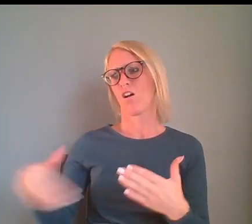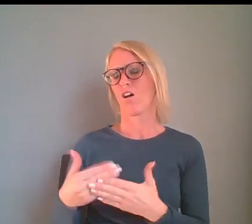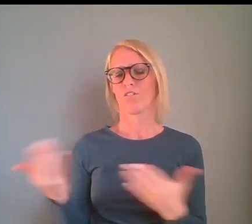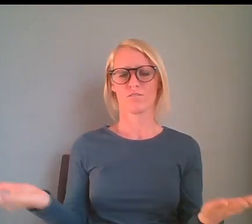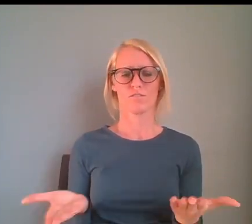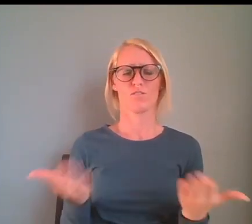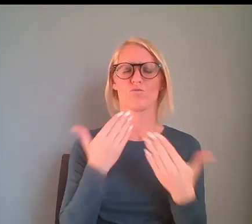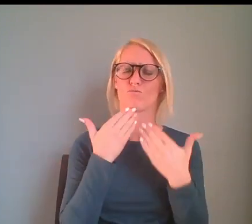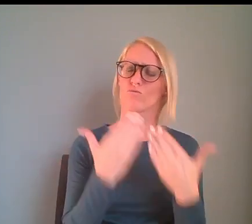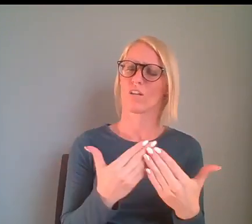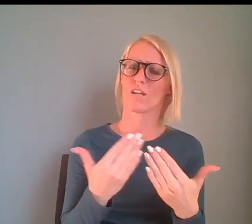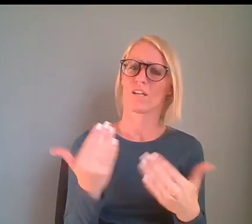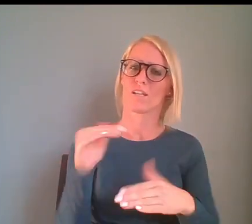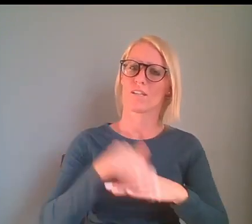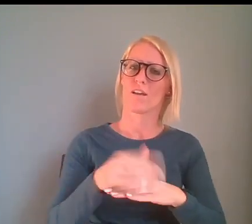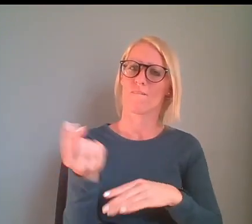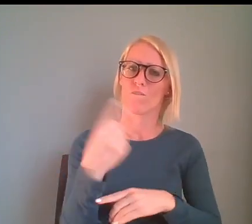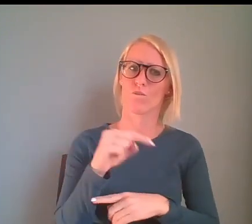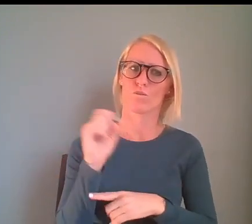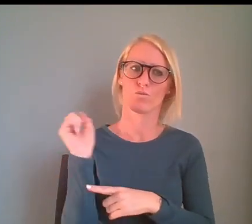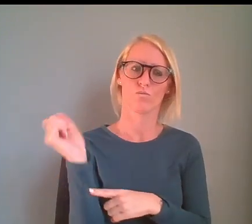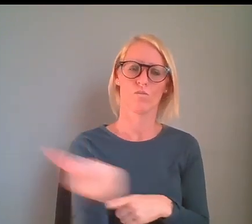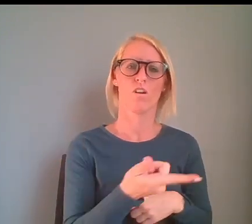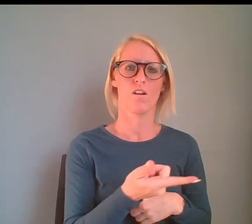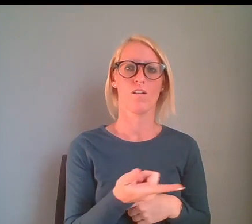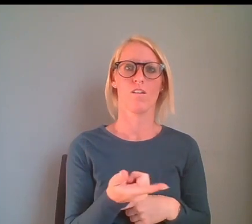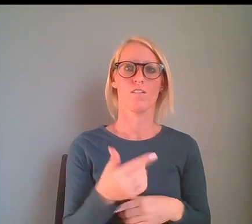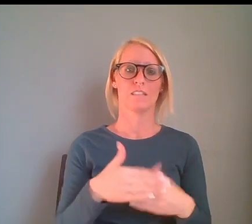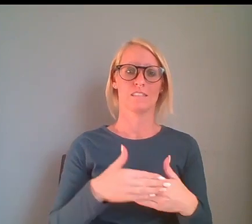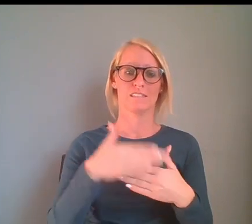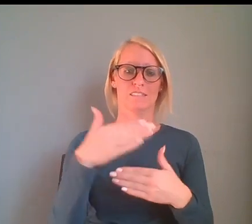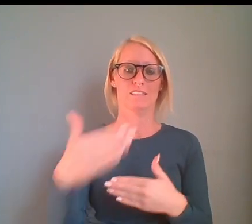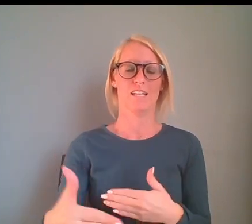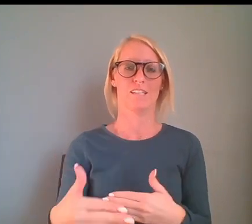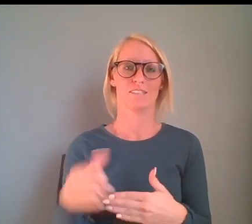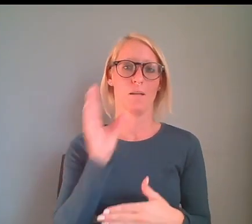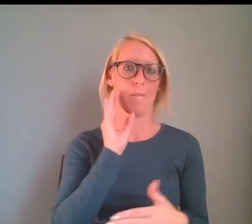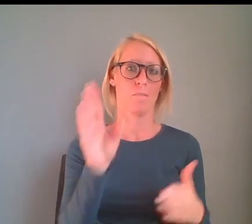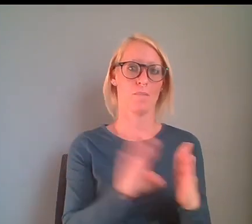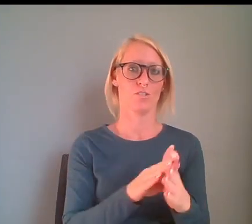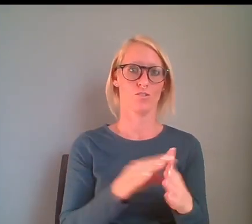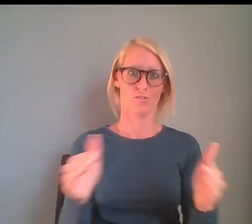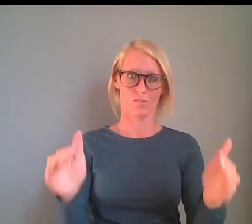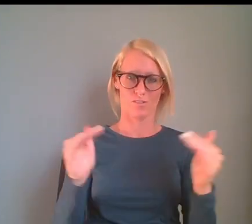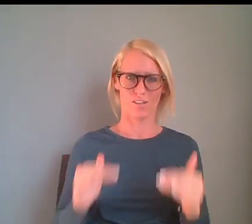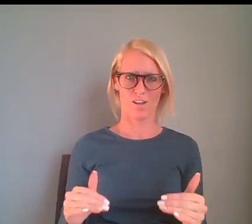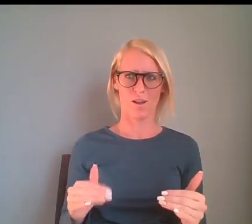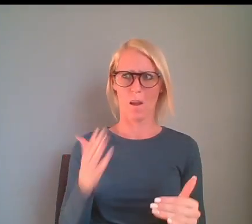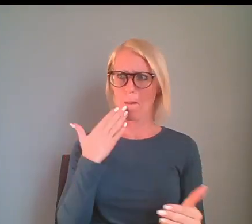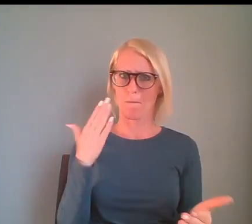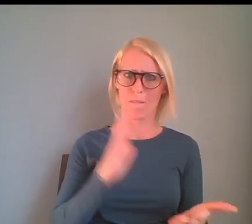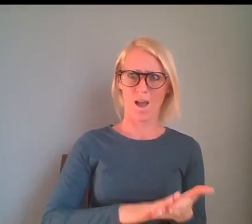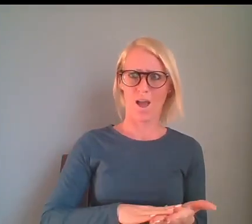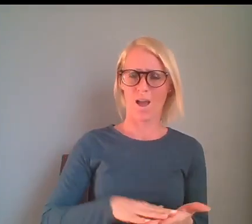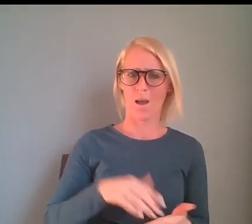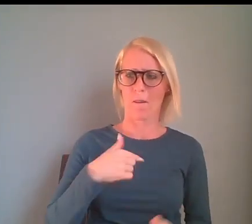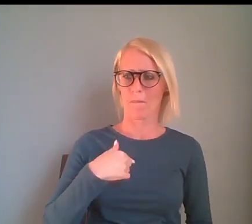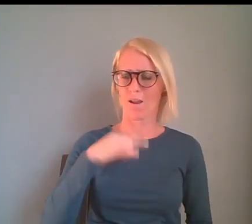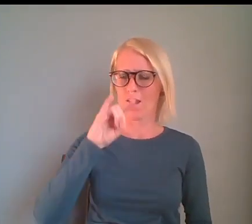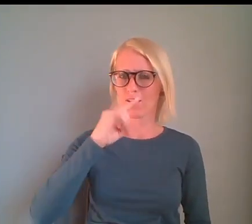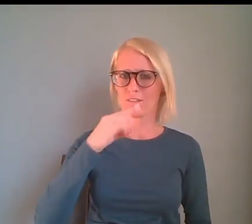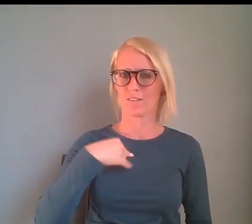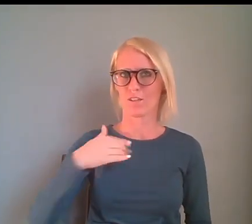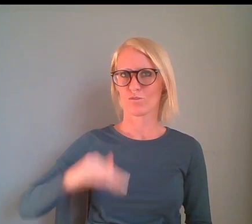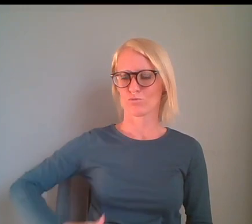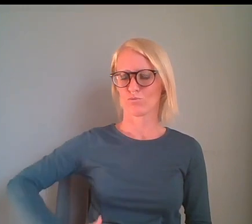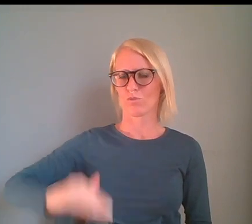So this next picture is really bad, but it's me as a kid. And like I said, I grew